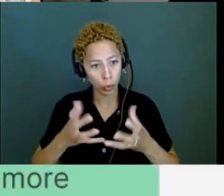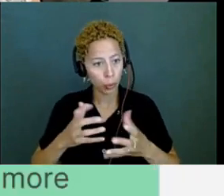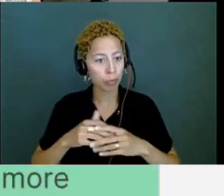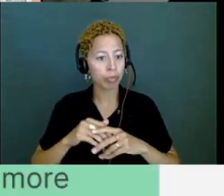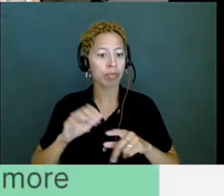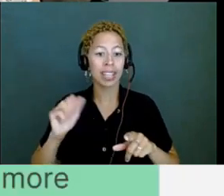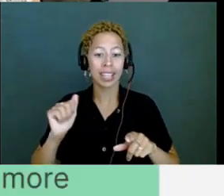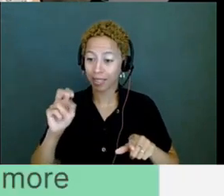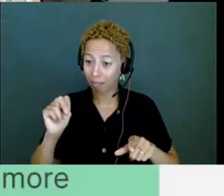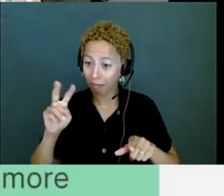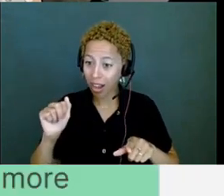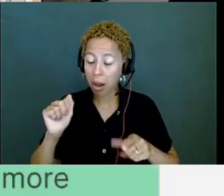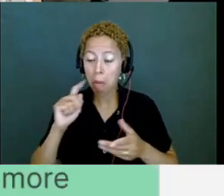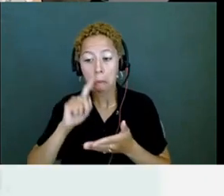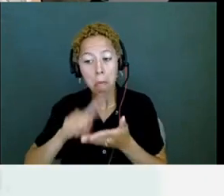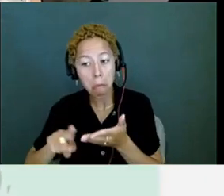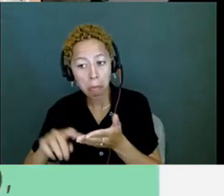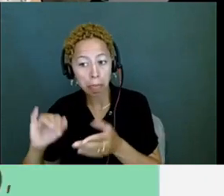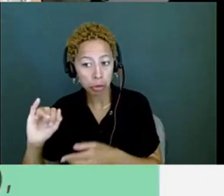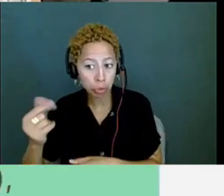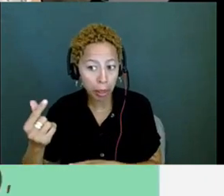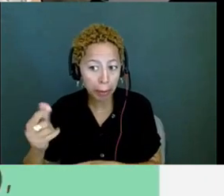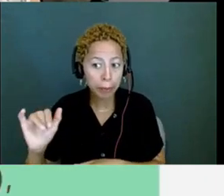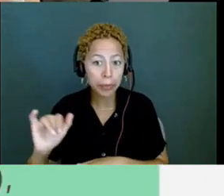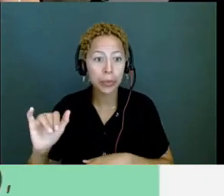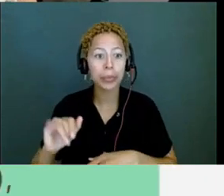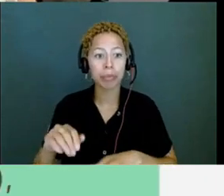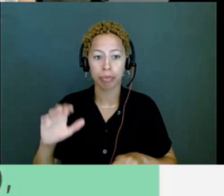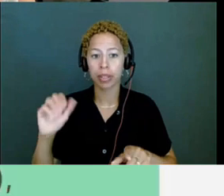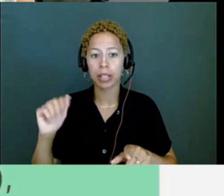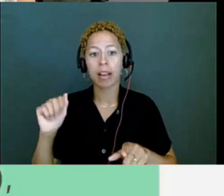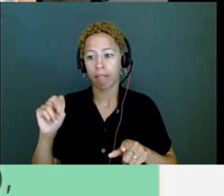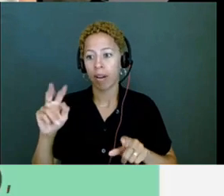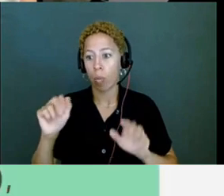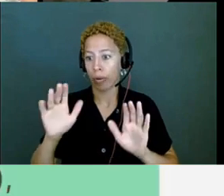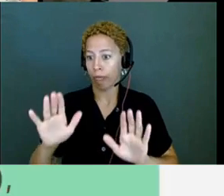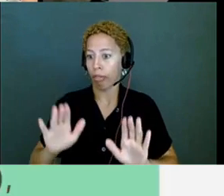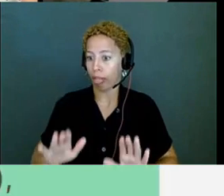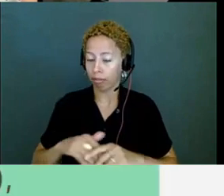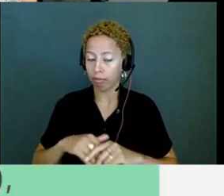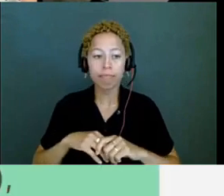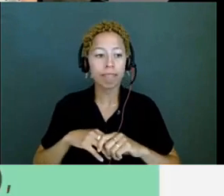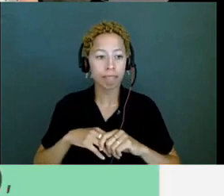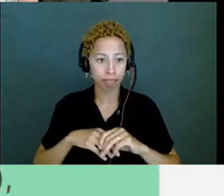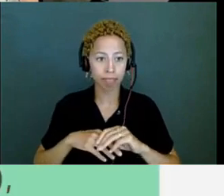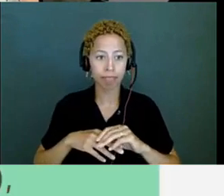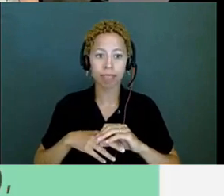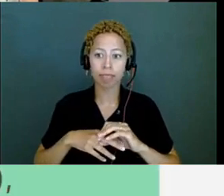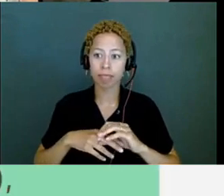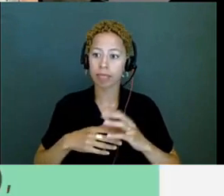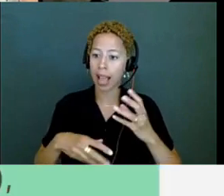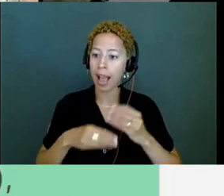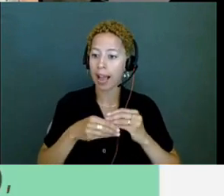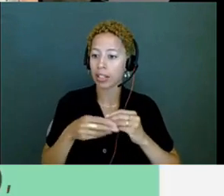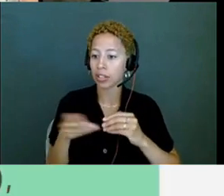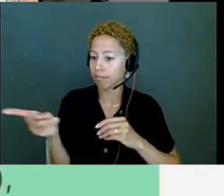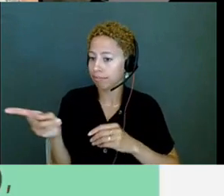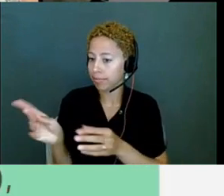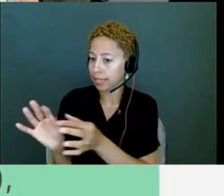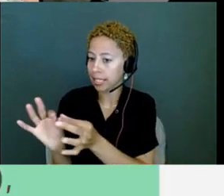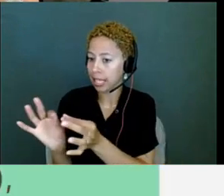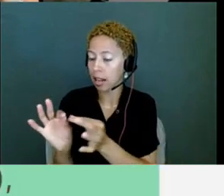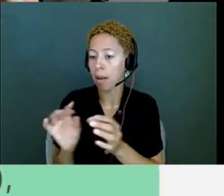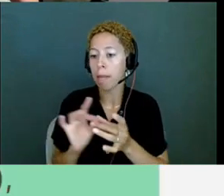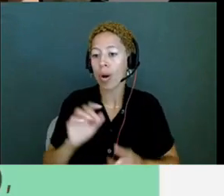Canva and Instagram. Fantastic. Canva is a wonder. Just to add to what Janet and Sarah were saying in terms of the